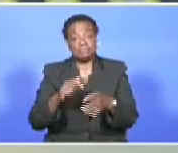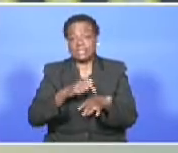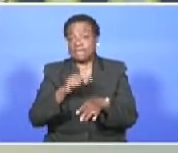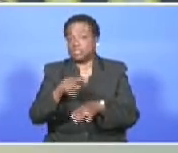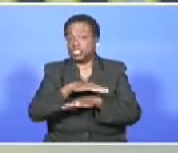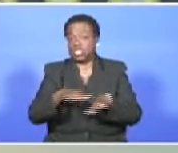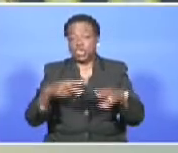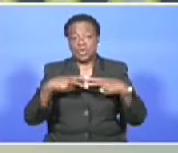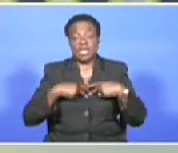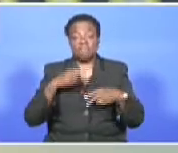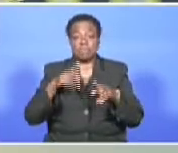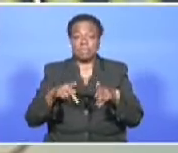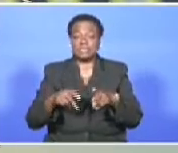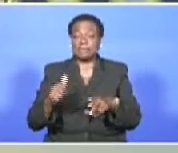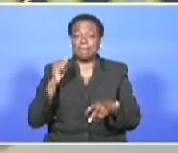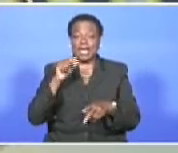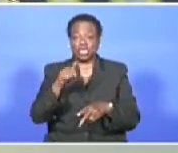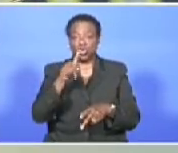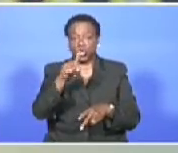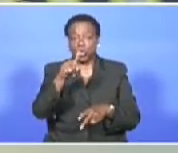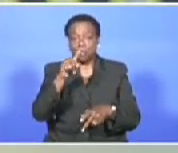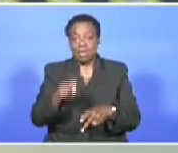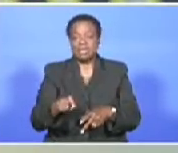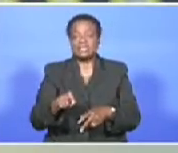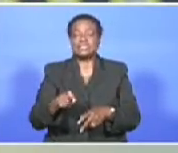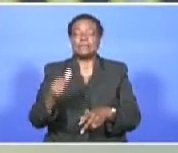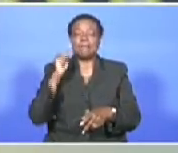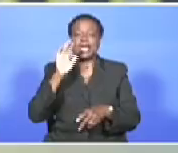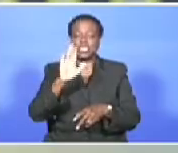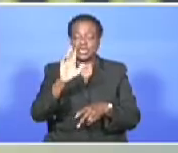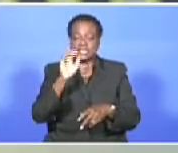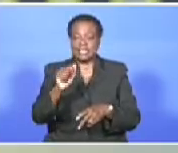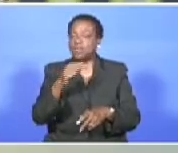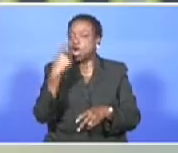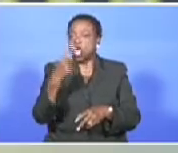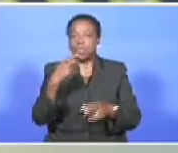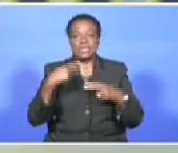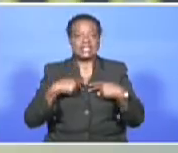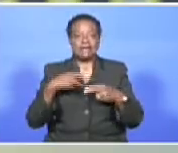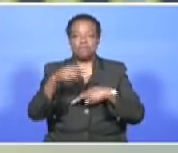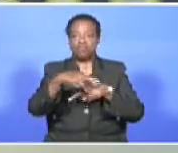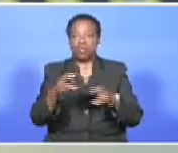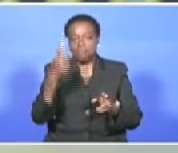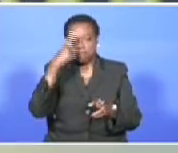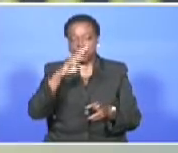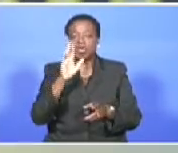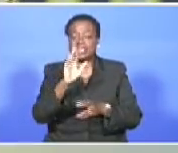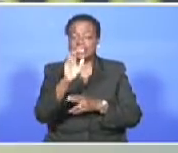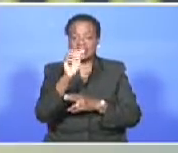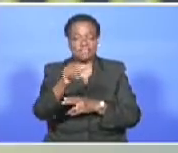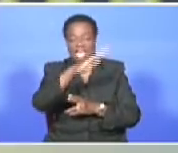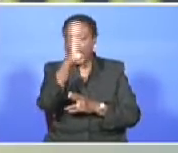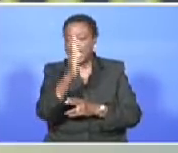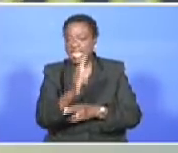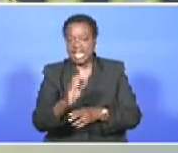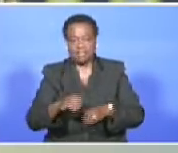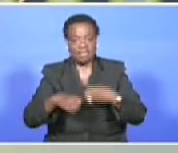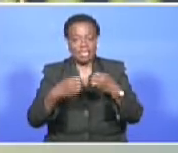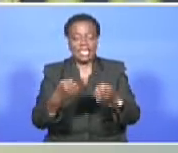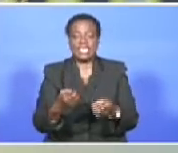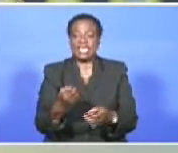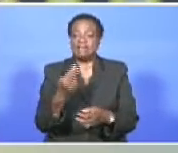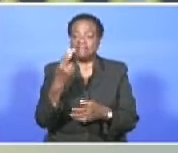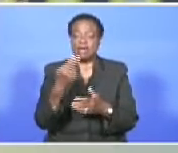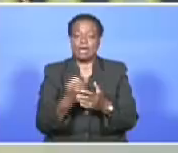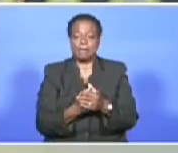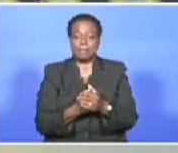you. You have to be the person to back yourself. Always want more for yourself and just never give up. And you have to trust your instincts. Even